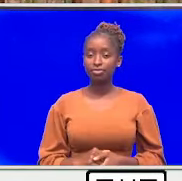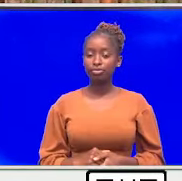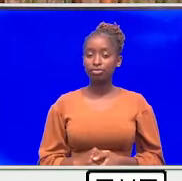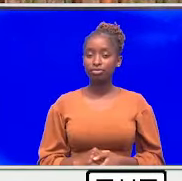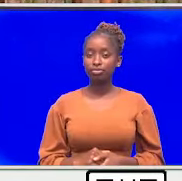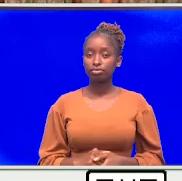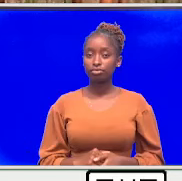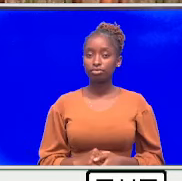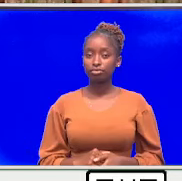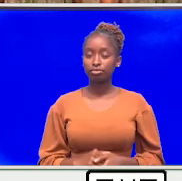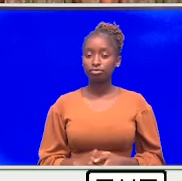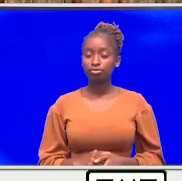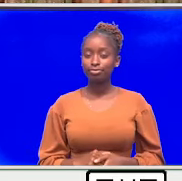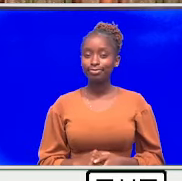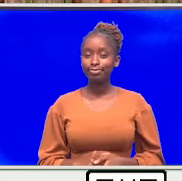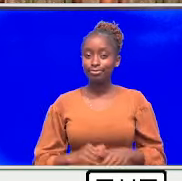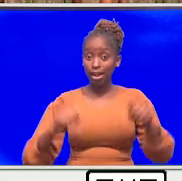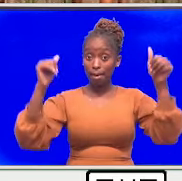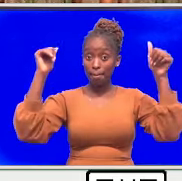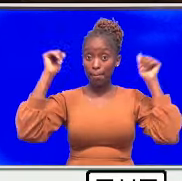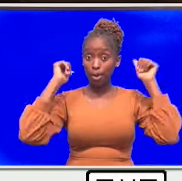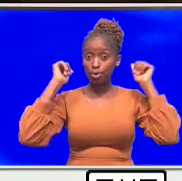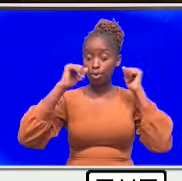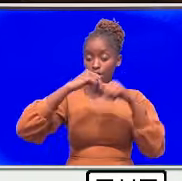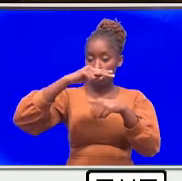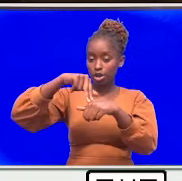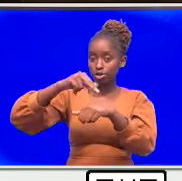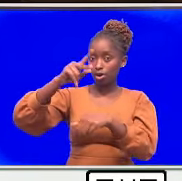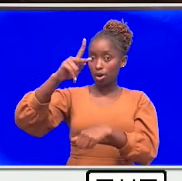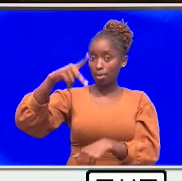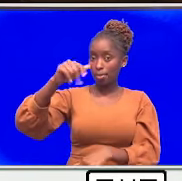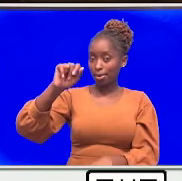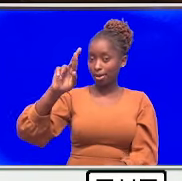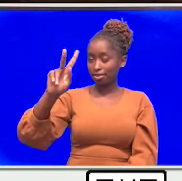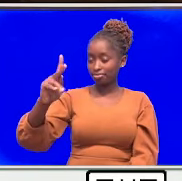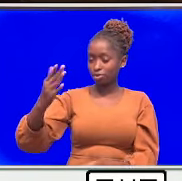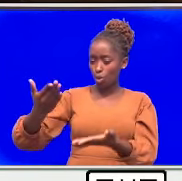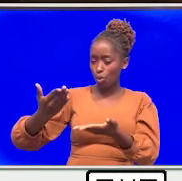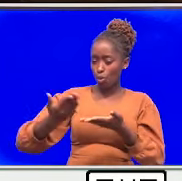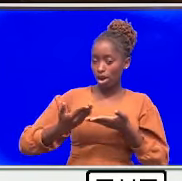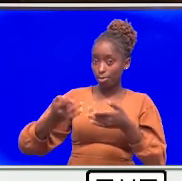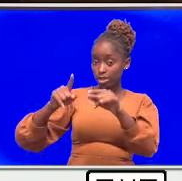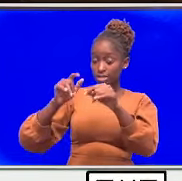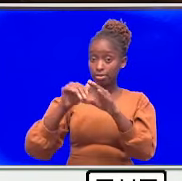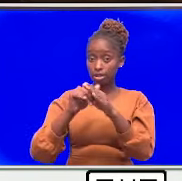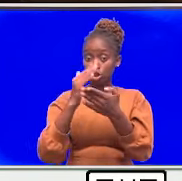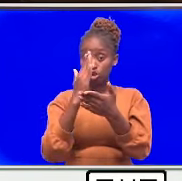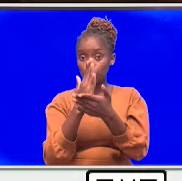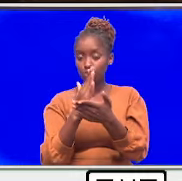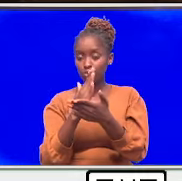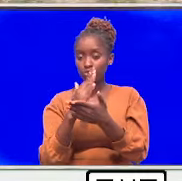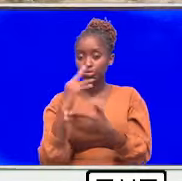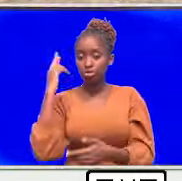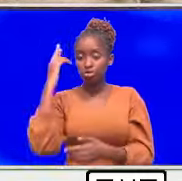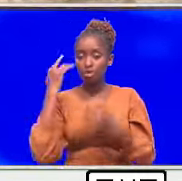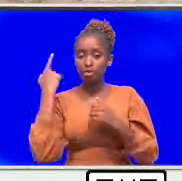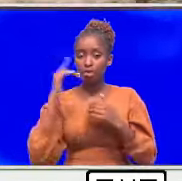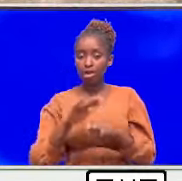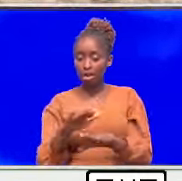The gates of Meru National Park welcome you to the true definition of an area so remote